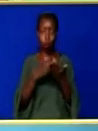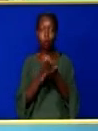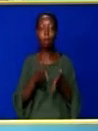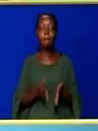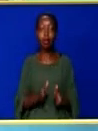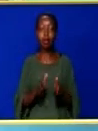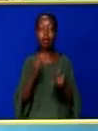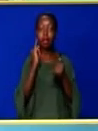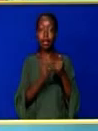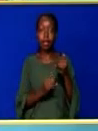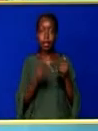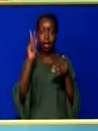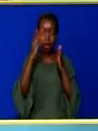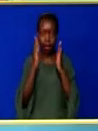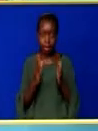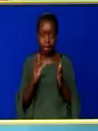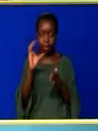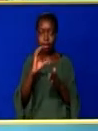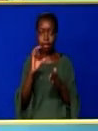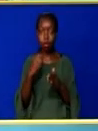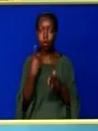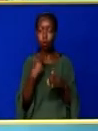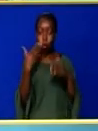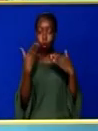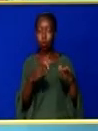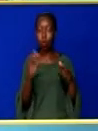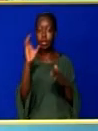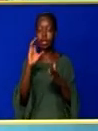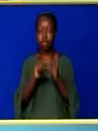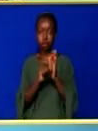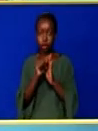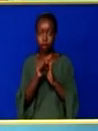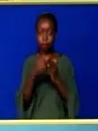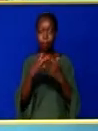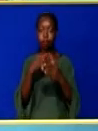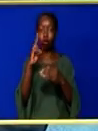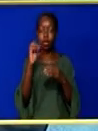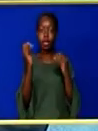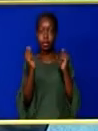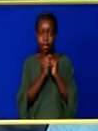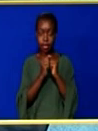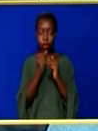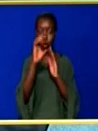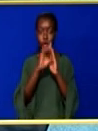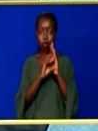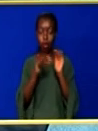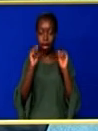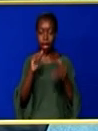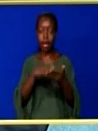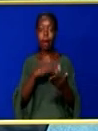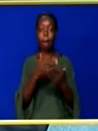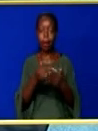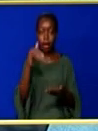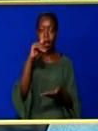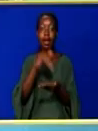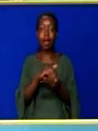then finally, a Kenyan citizen who lost it before the 2010 Constitution can reapply to be